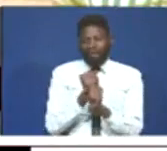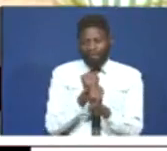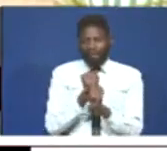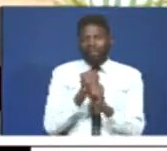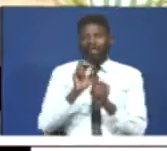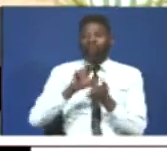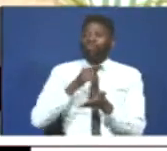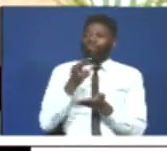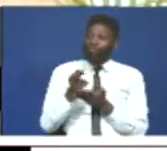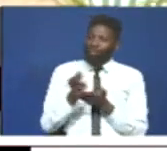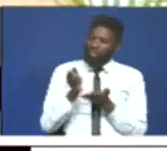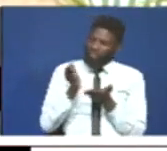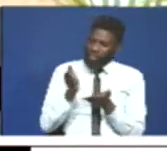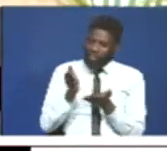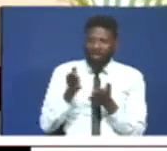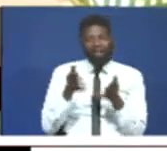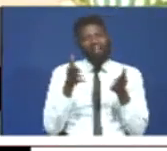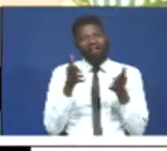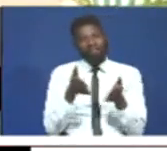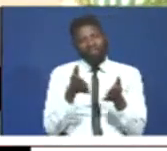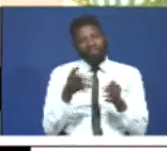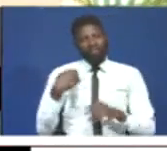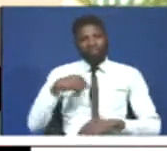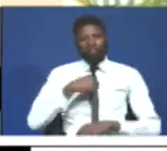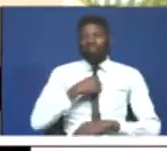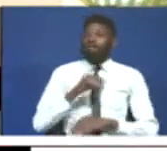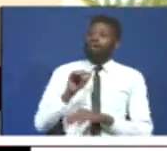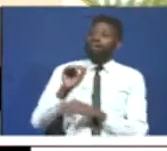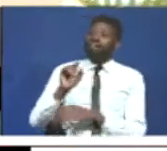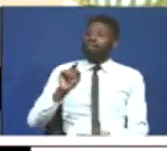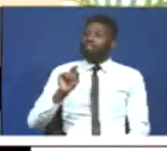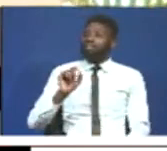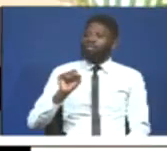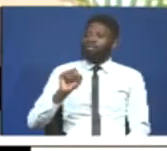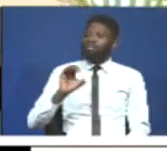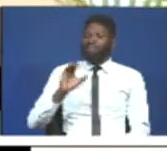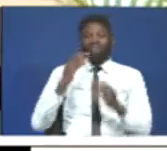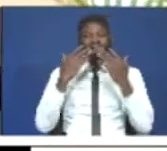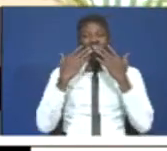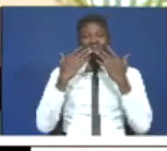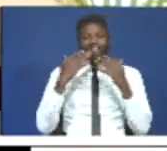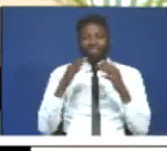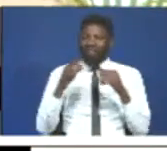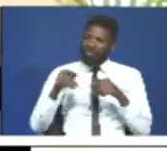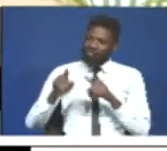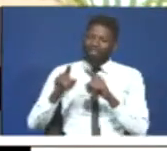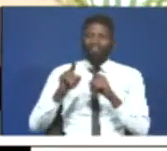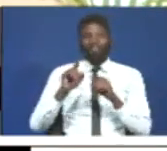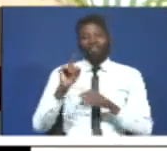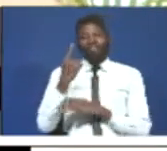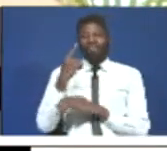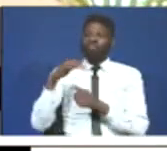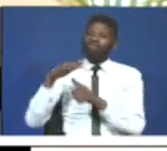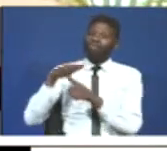available and we have asked TSC to give priority to the